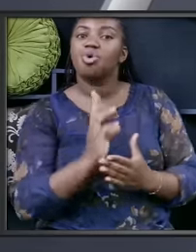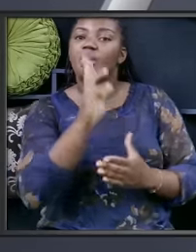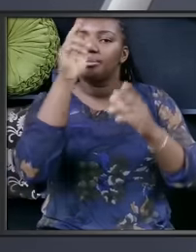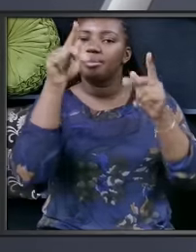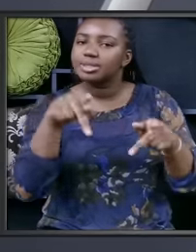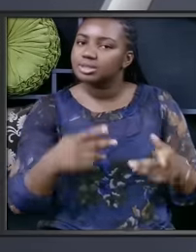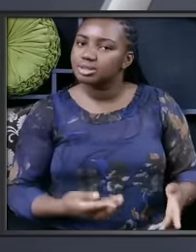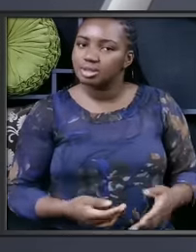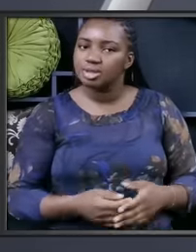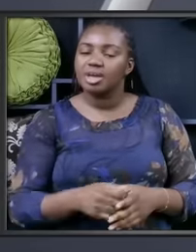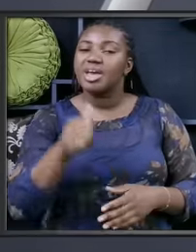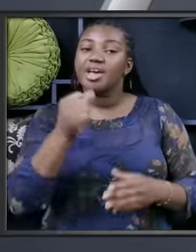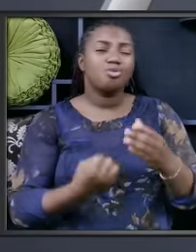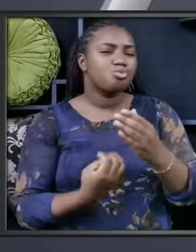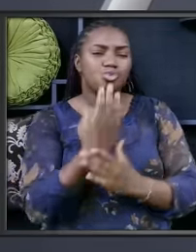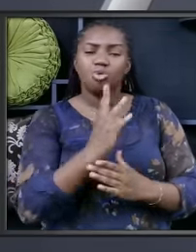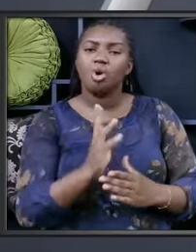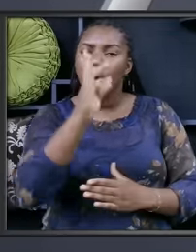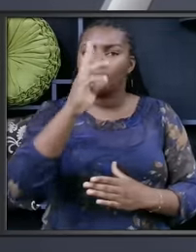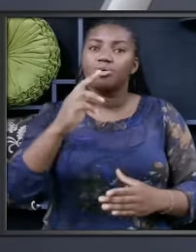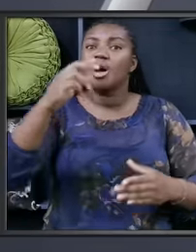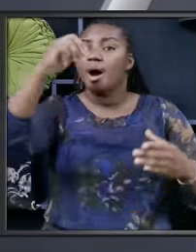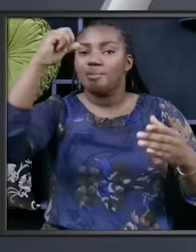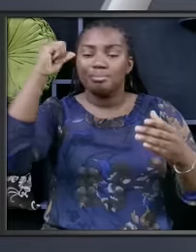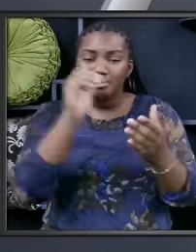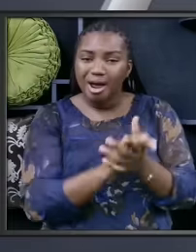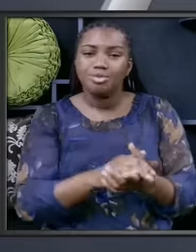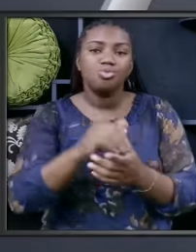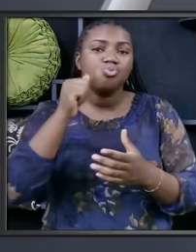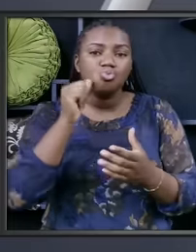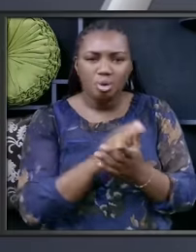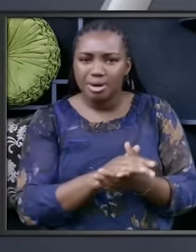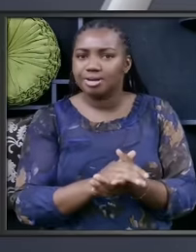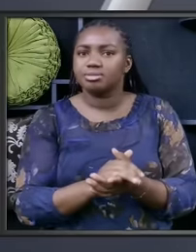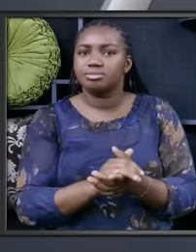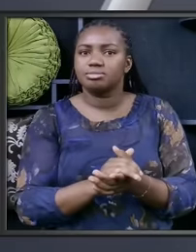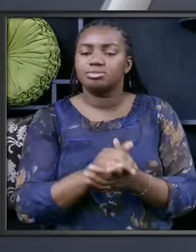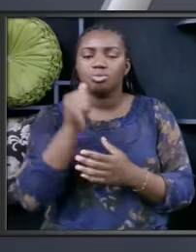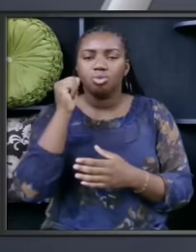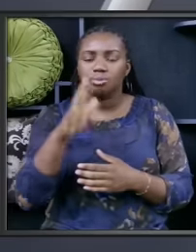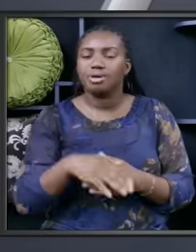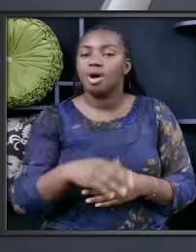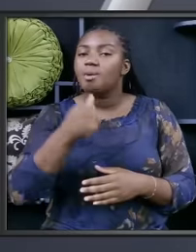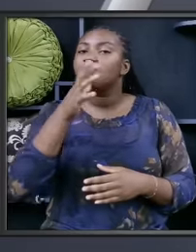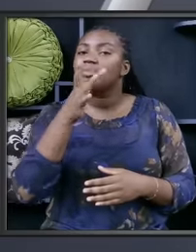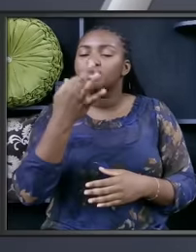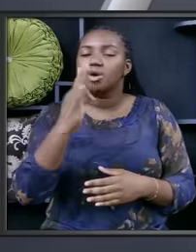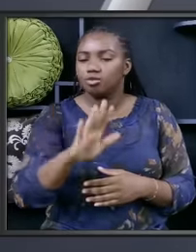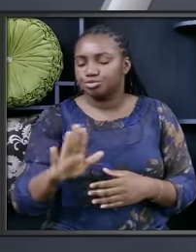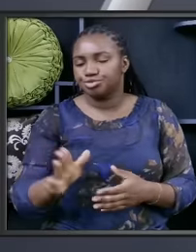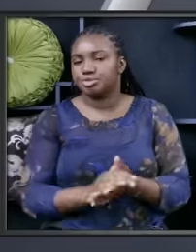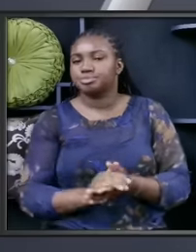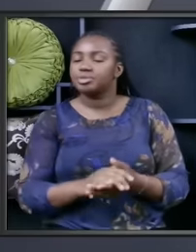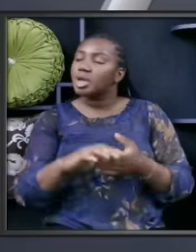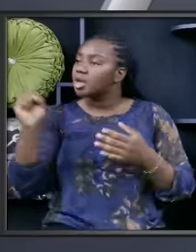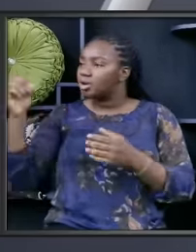Talk more of a grown-up married woman, mother of children. So continue, madam. So